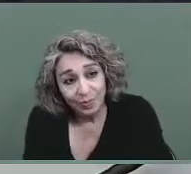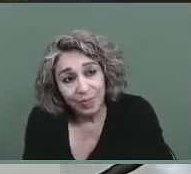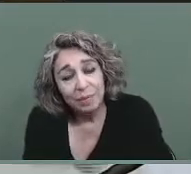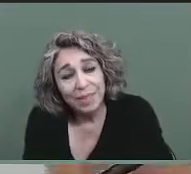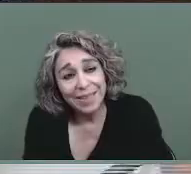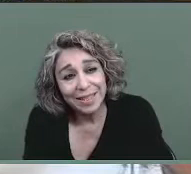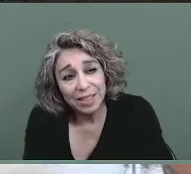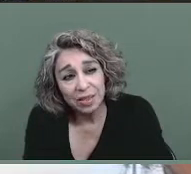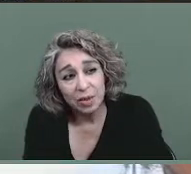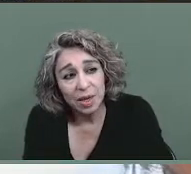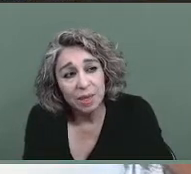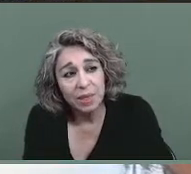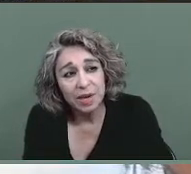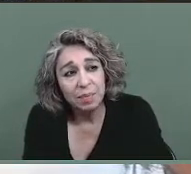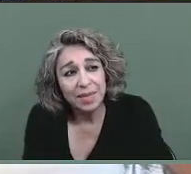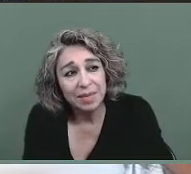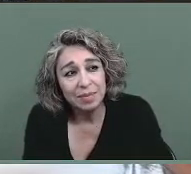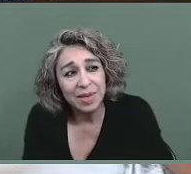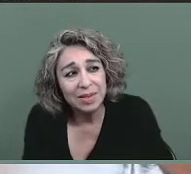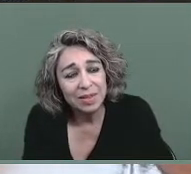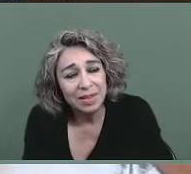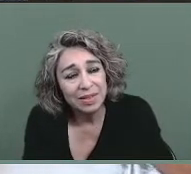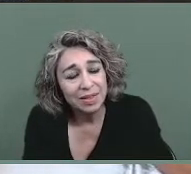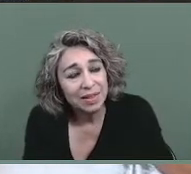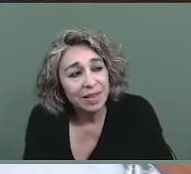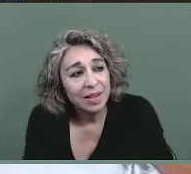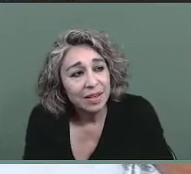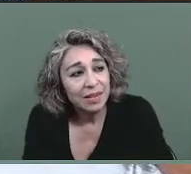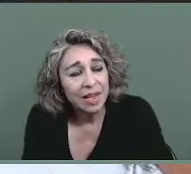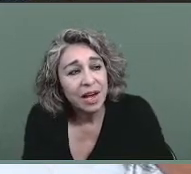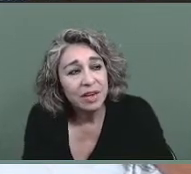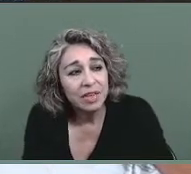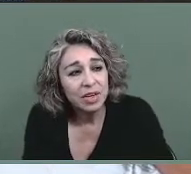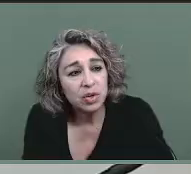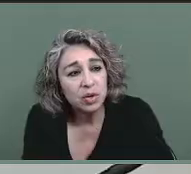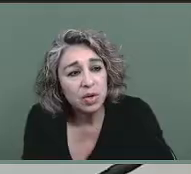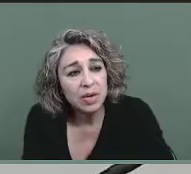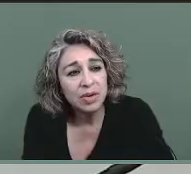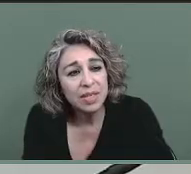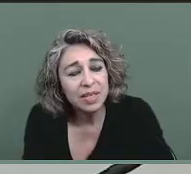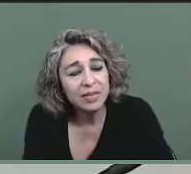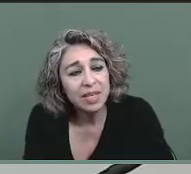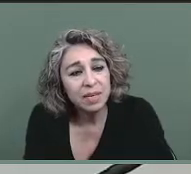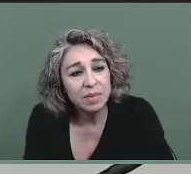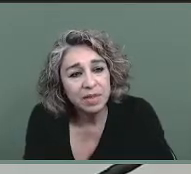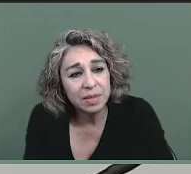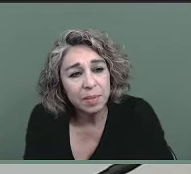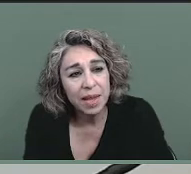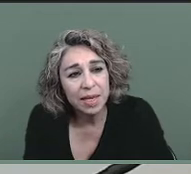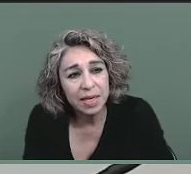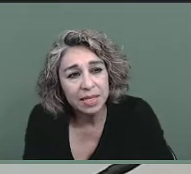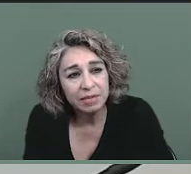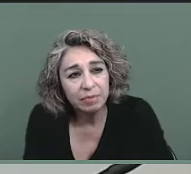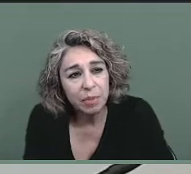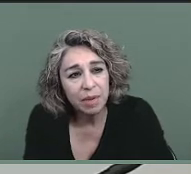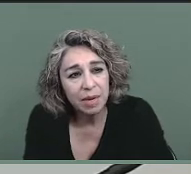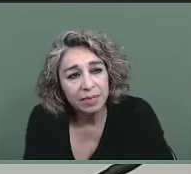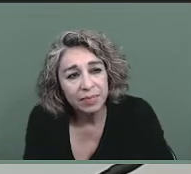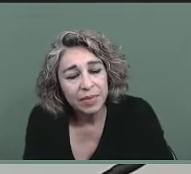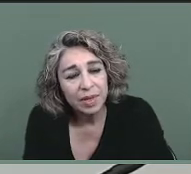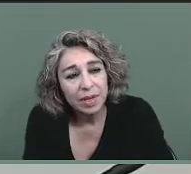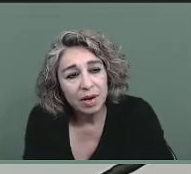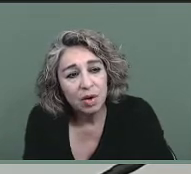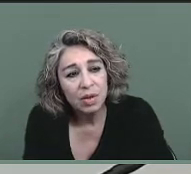but that's also accompanied by something else that out of the two hundred and seventeen minutes if a ladies of boy